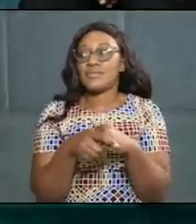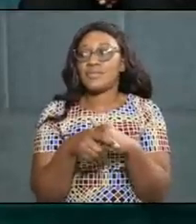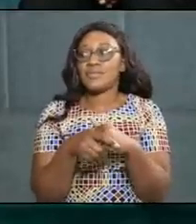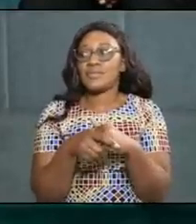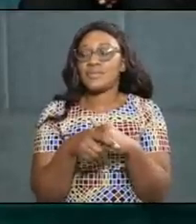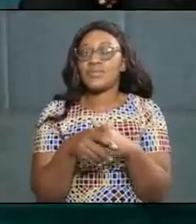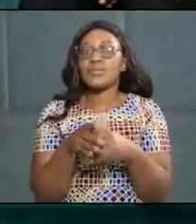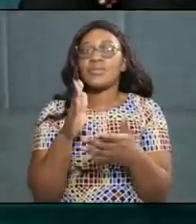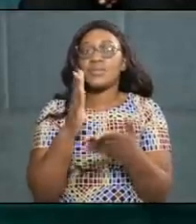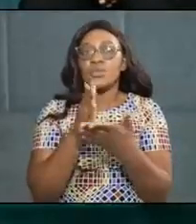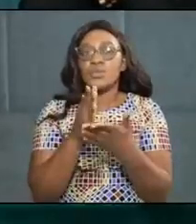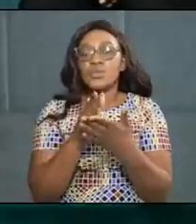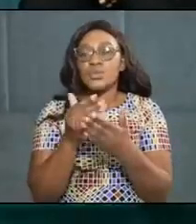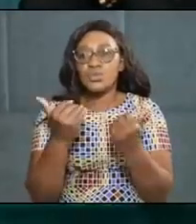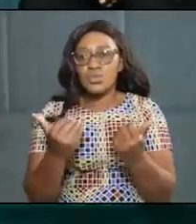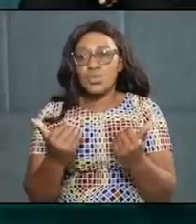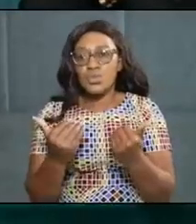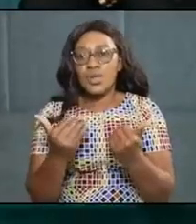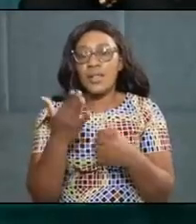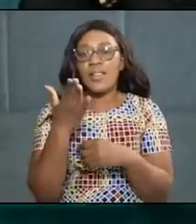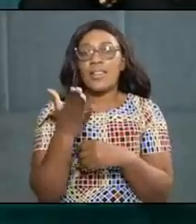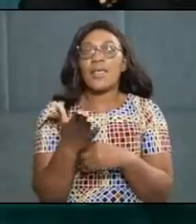Wow. Children, and even